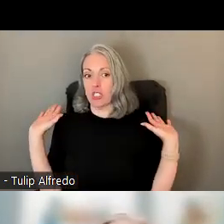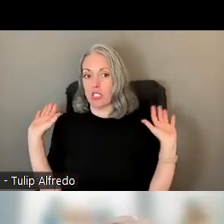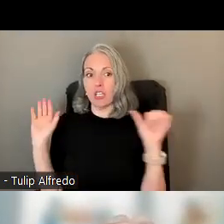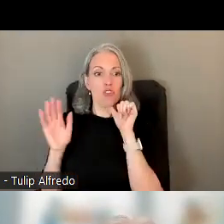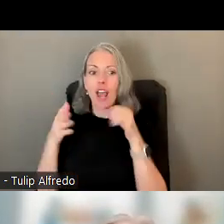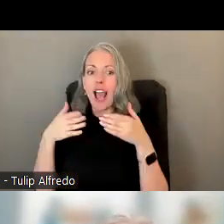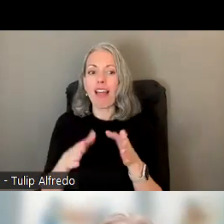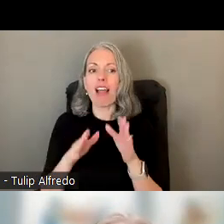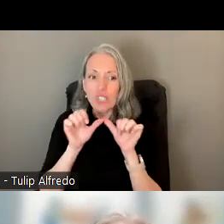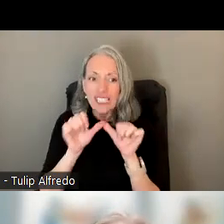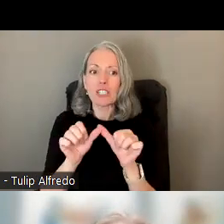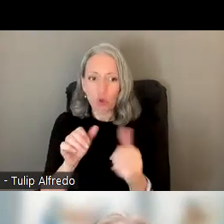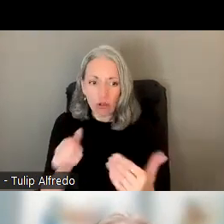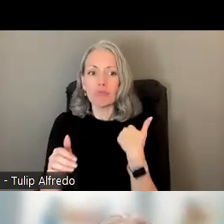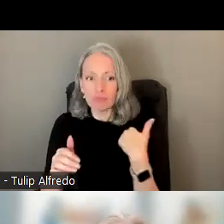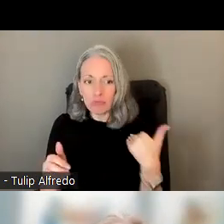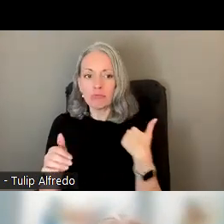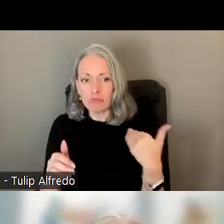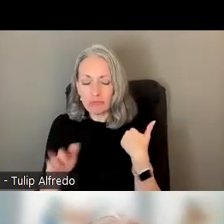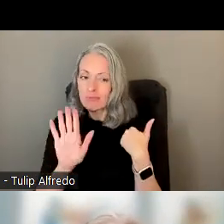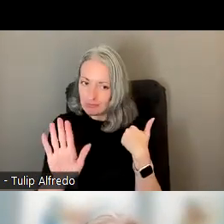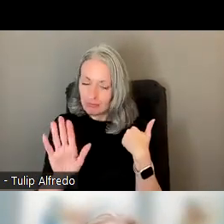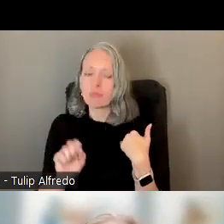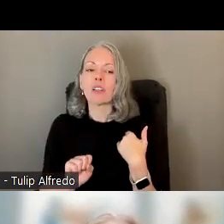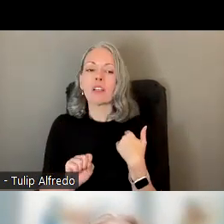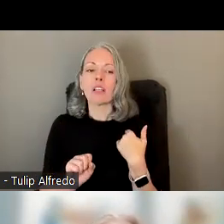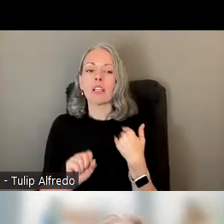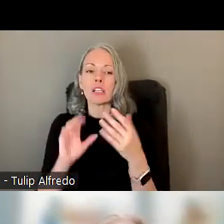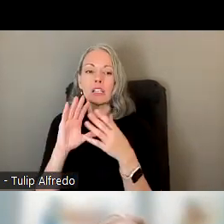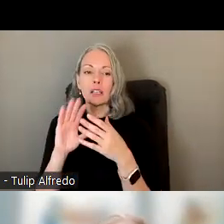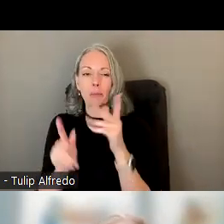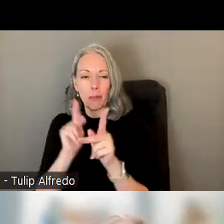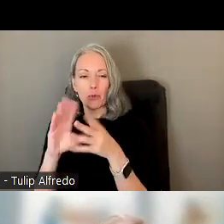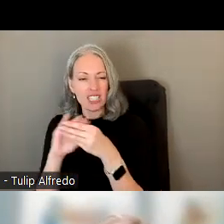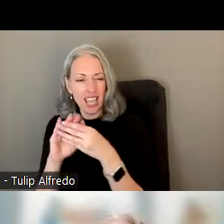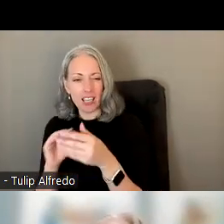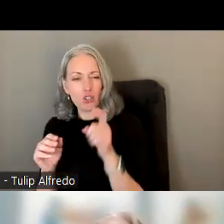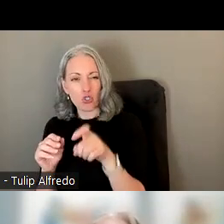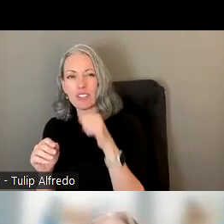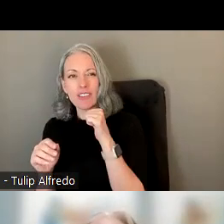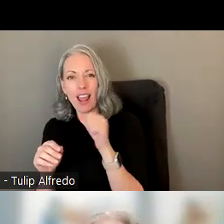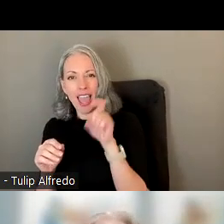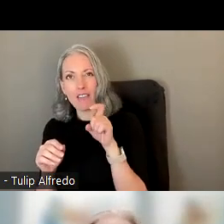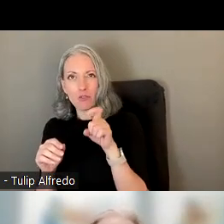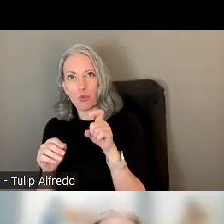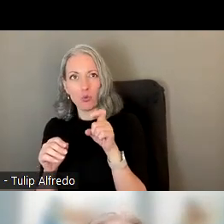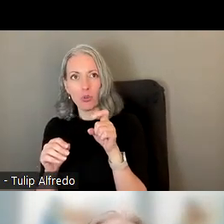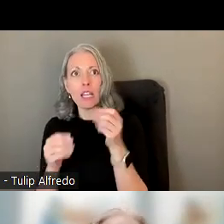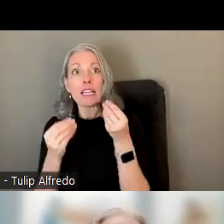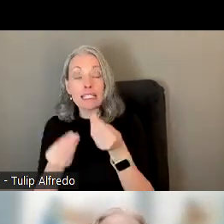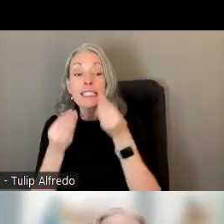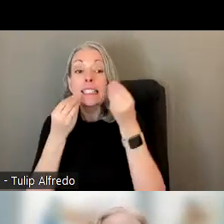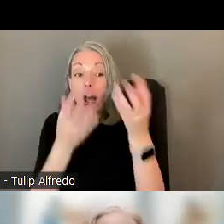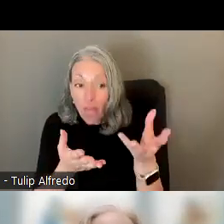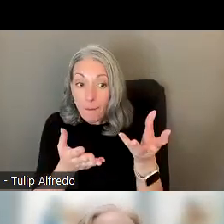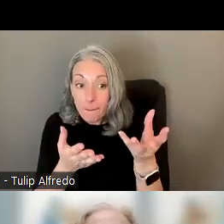that. This is one of the points of contention where there are folks who say it should not be you shouldn't have to proactively tell